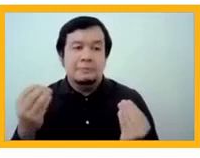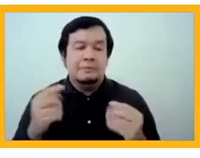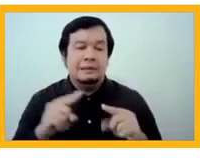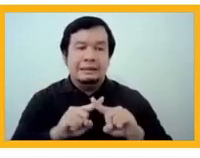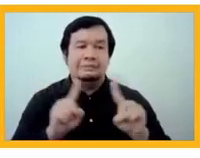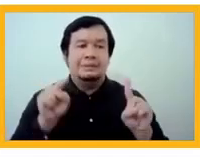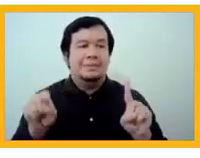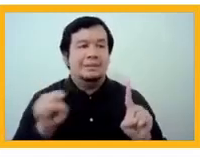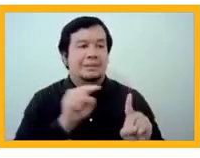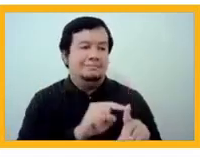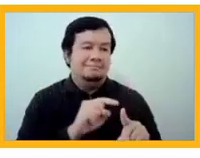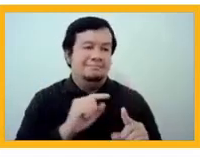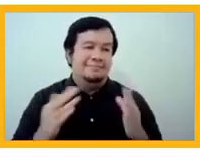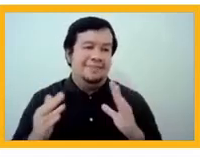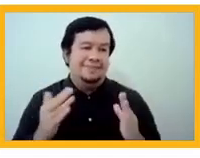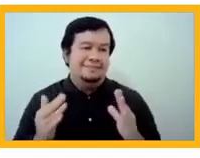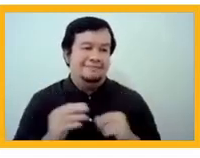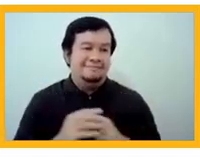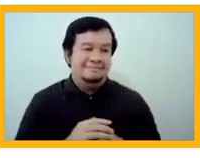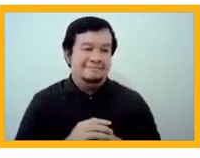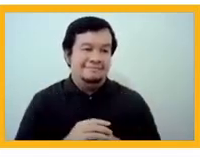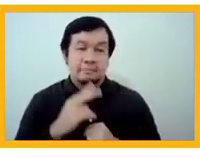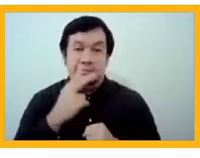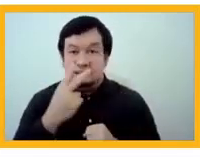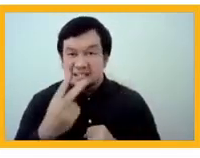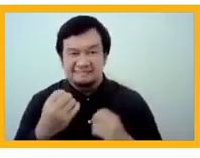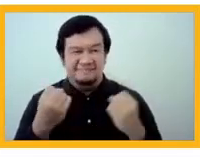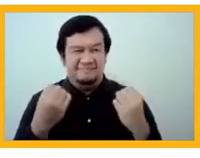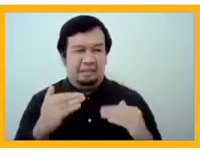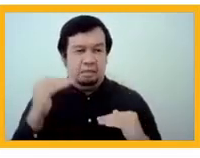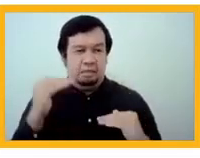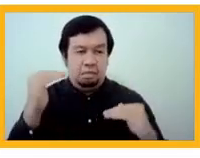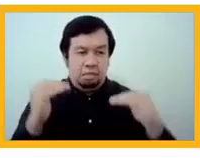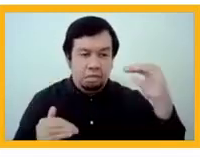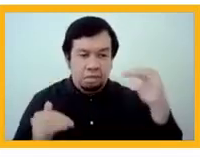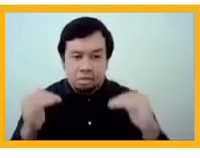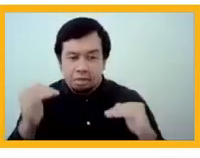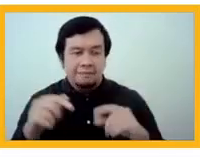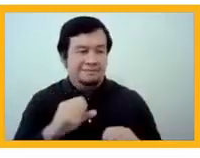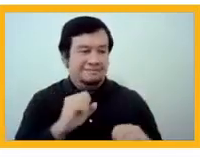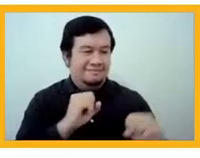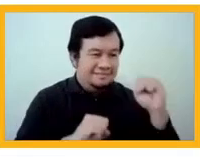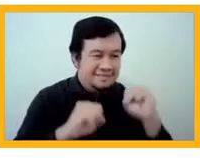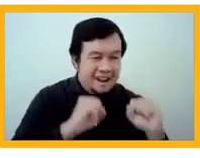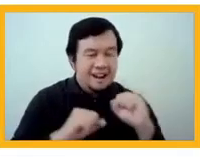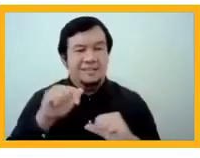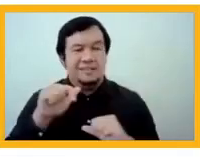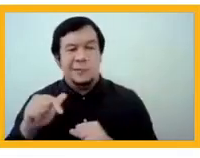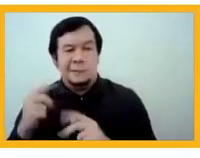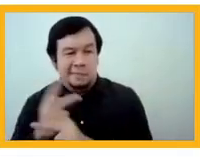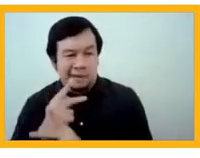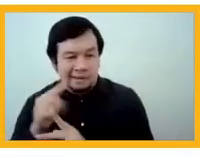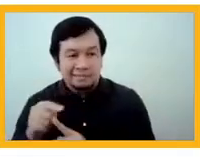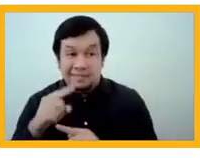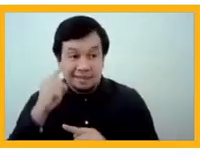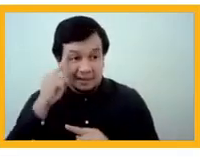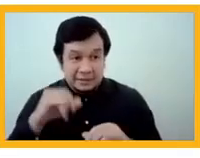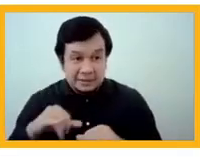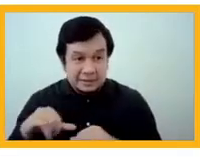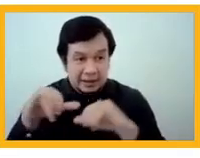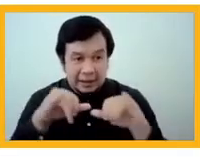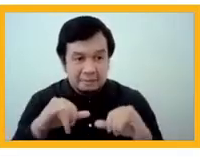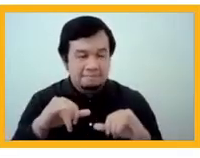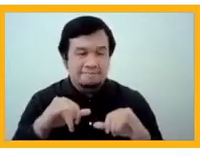comparable. So the reason the absolute gains are the same across the board is because the system is customizing instruction and teaching every student where they